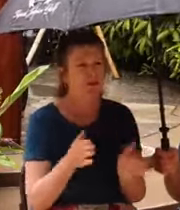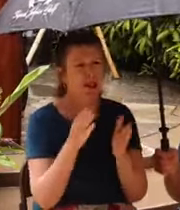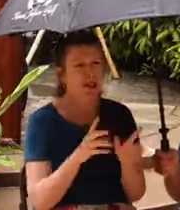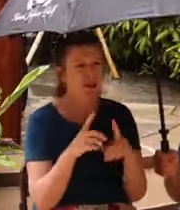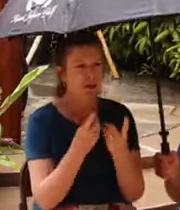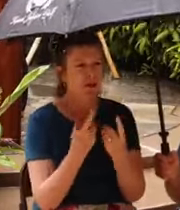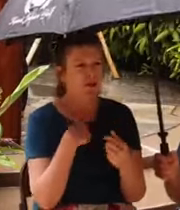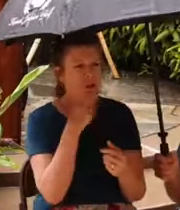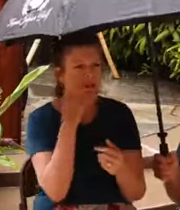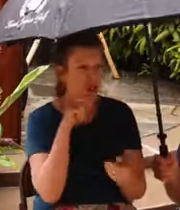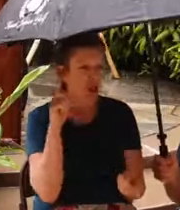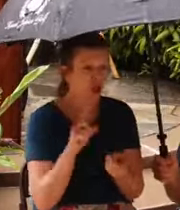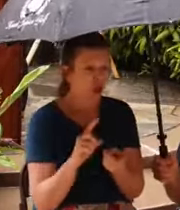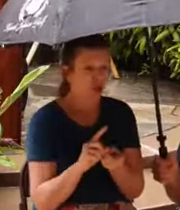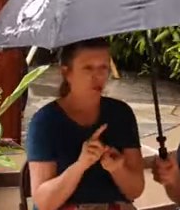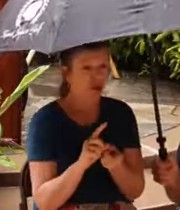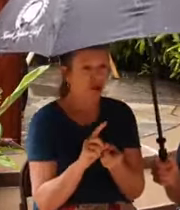seeing